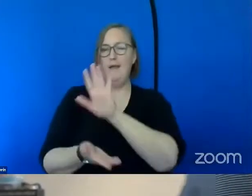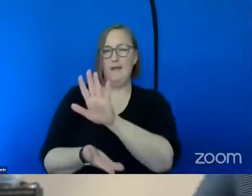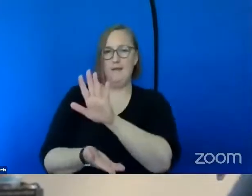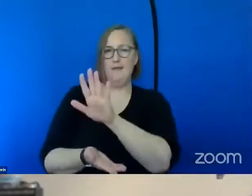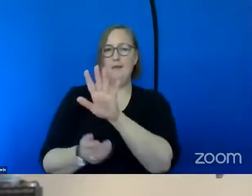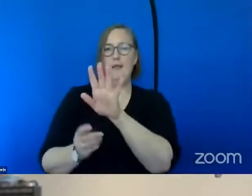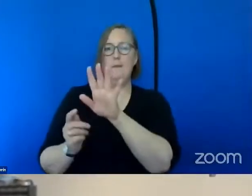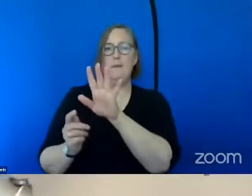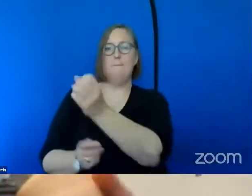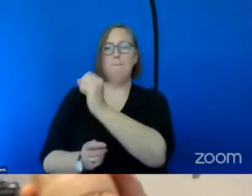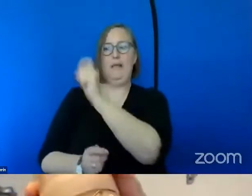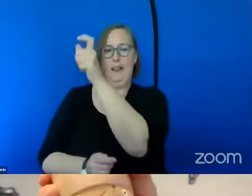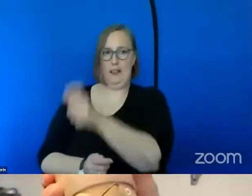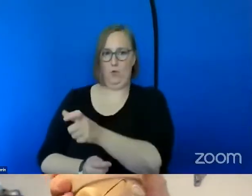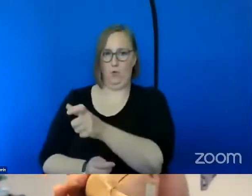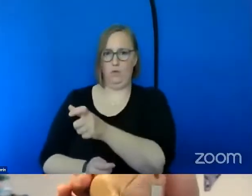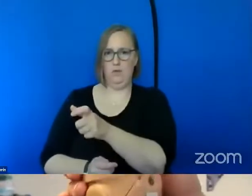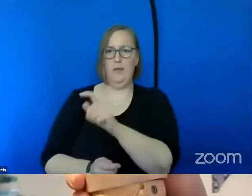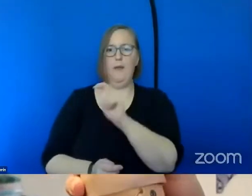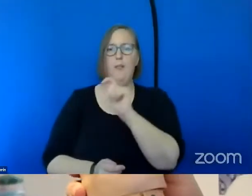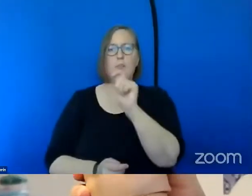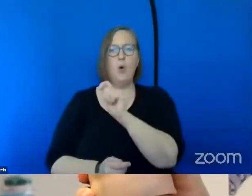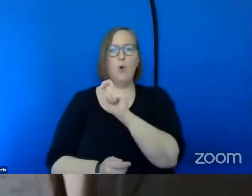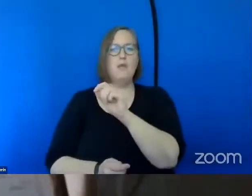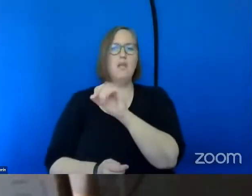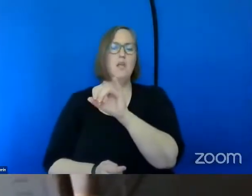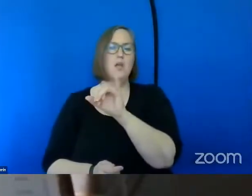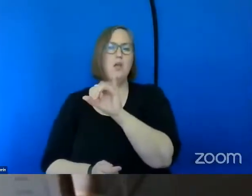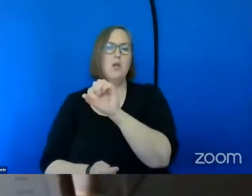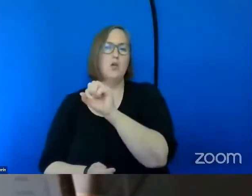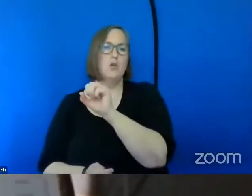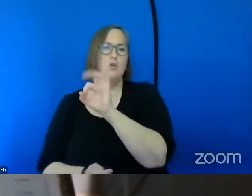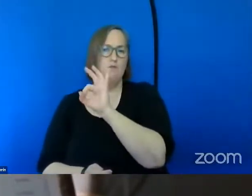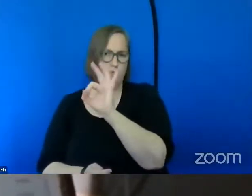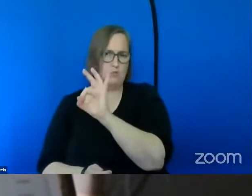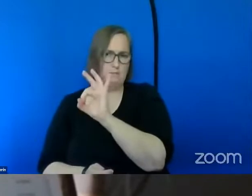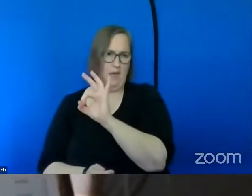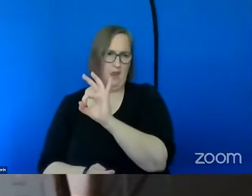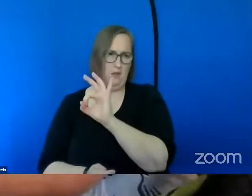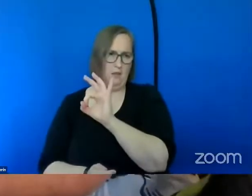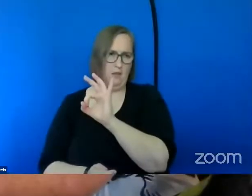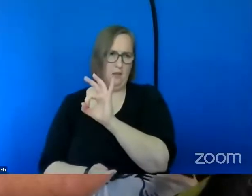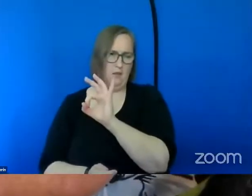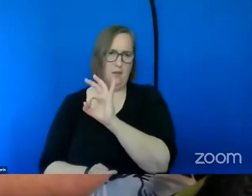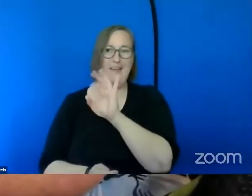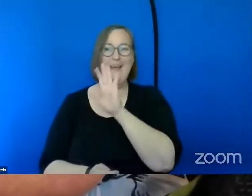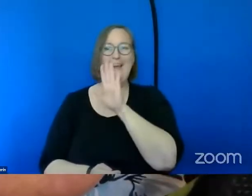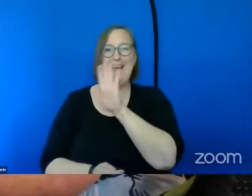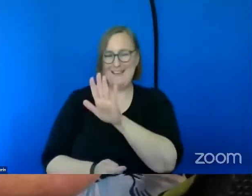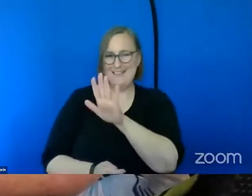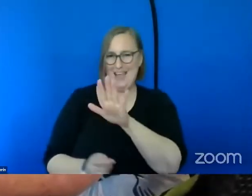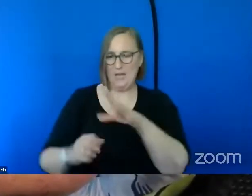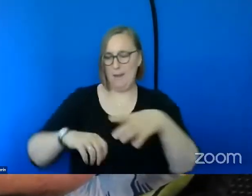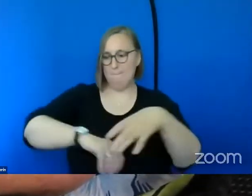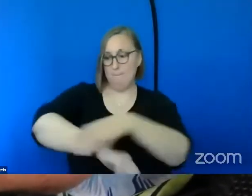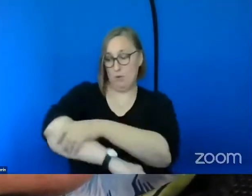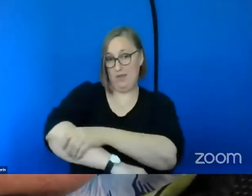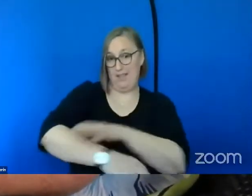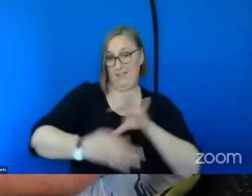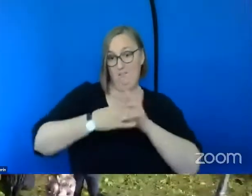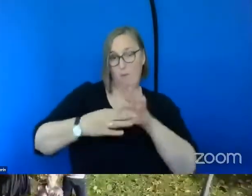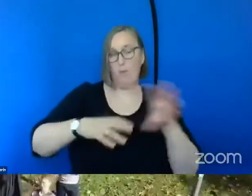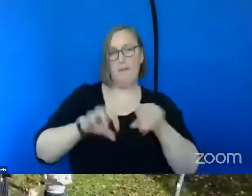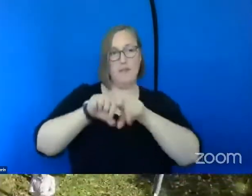bone. Implanted electrodes allow him to control his prosthesis via nerves, so that his prosthesis also provides him with